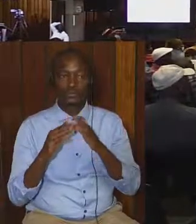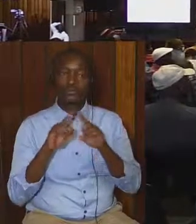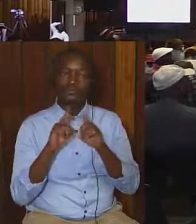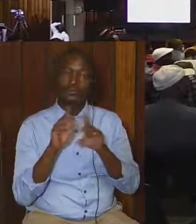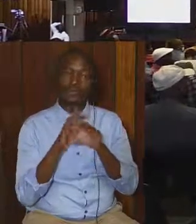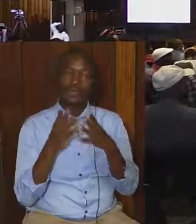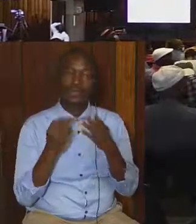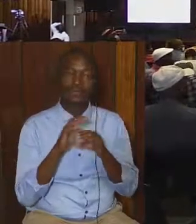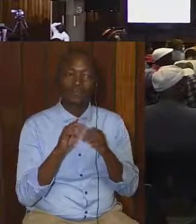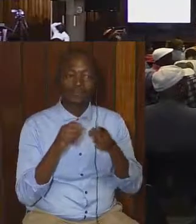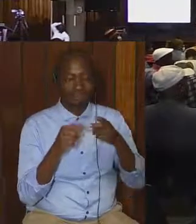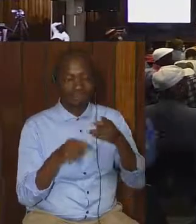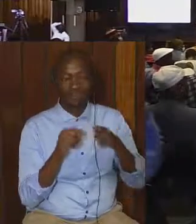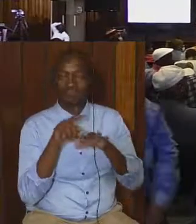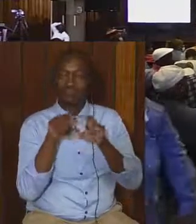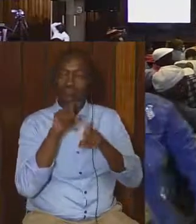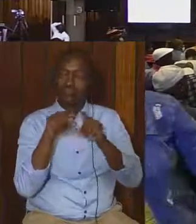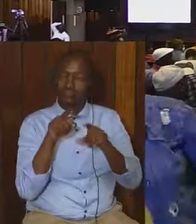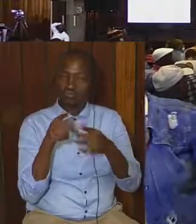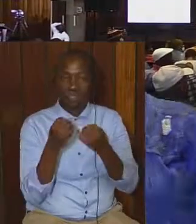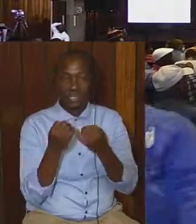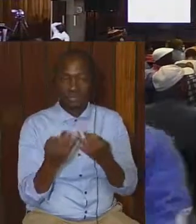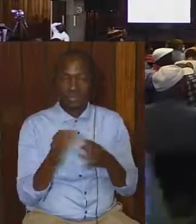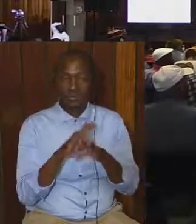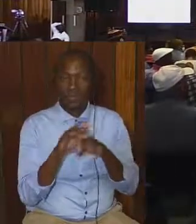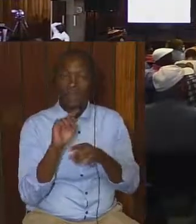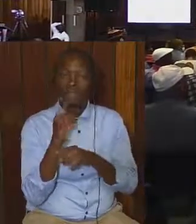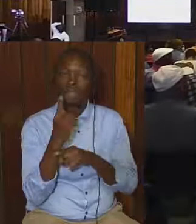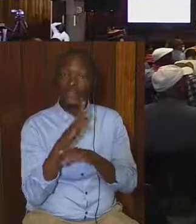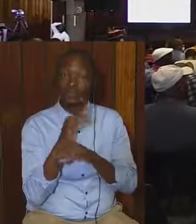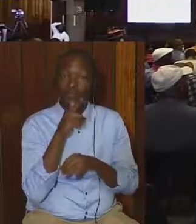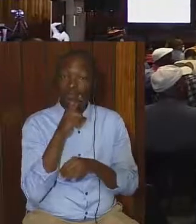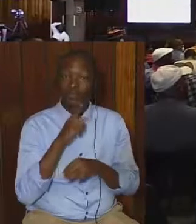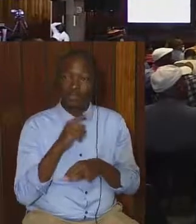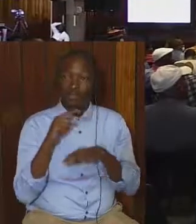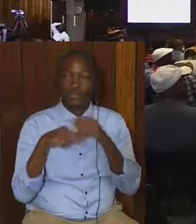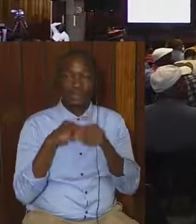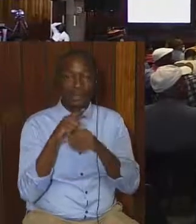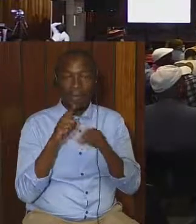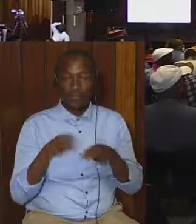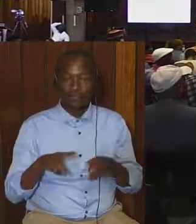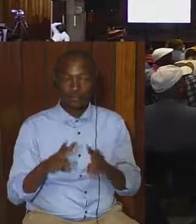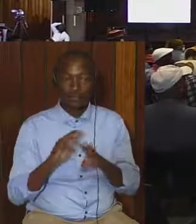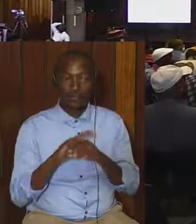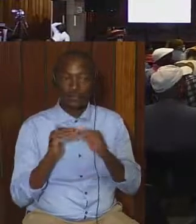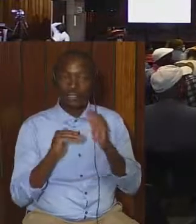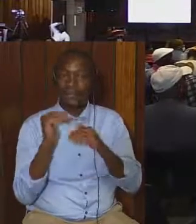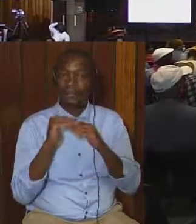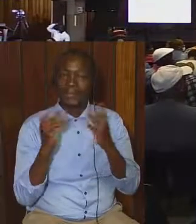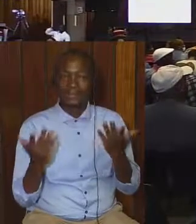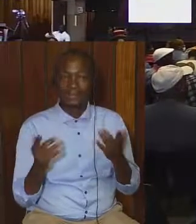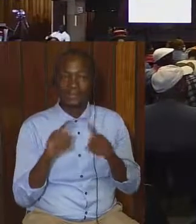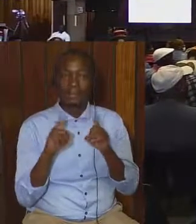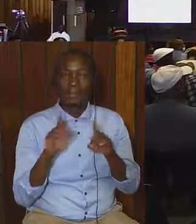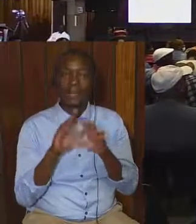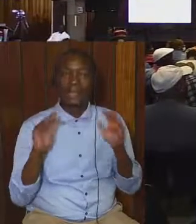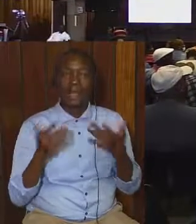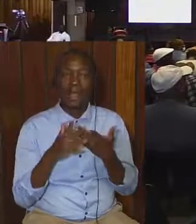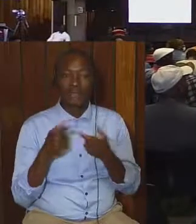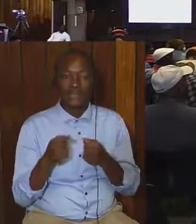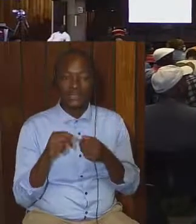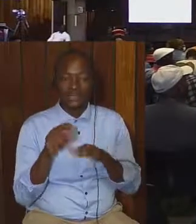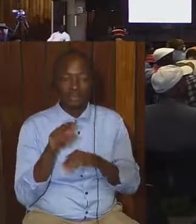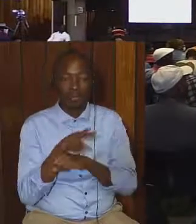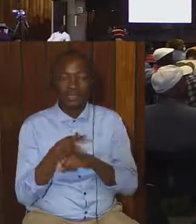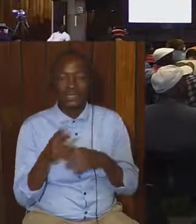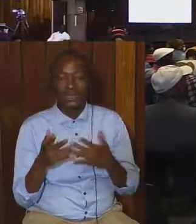I've got a number of queries. First and foremost, we are being told about all the roads that are being built. But then how is this being